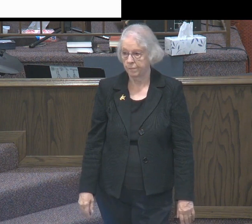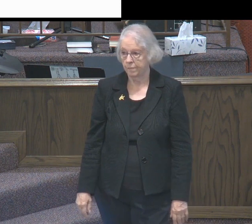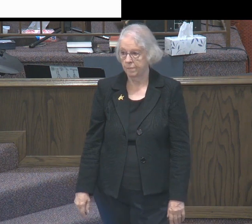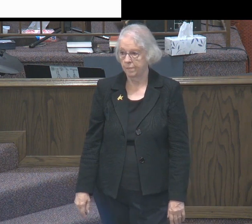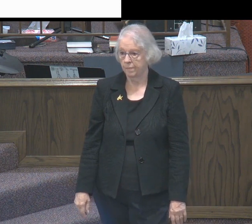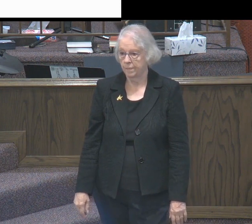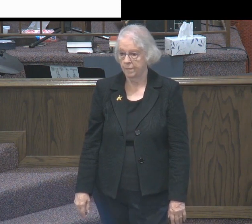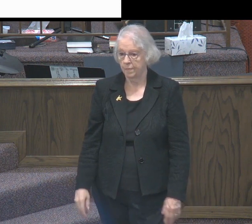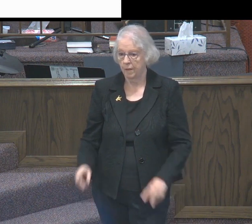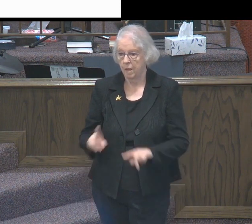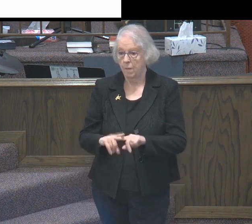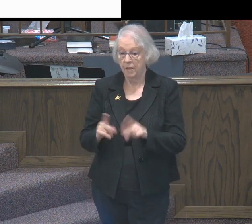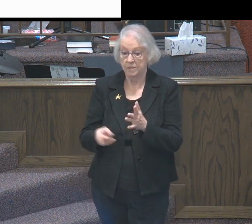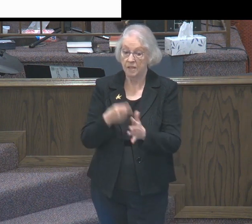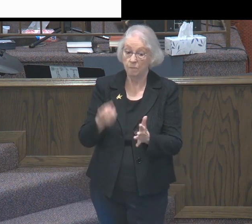disobedience.